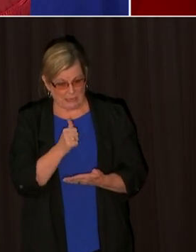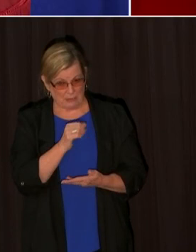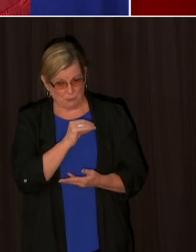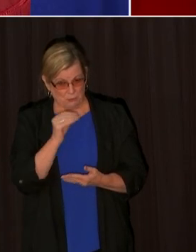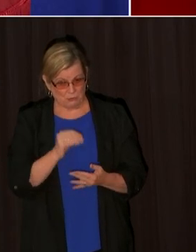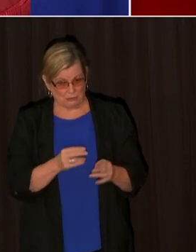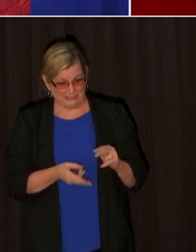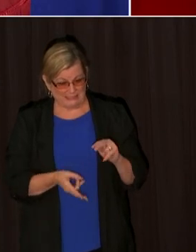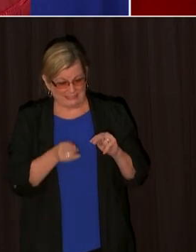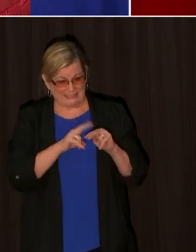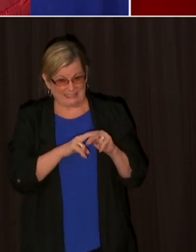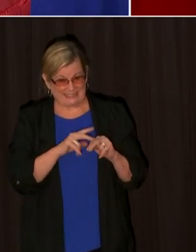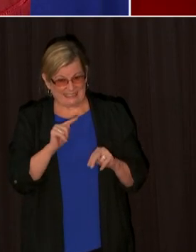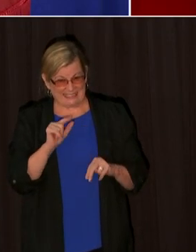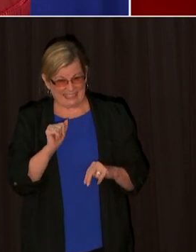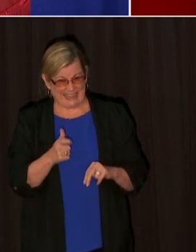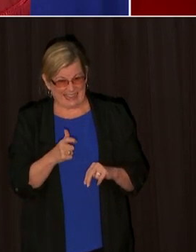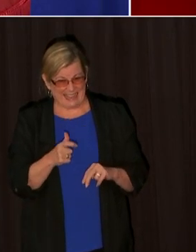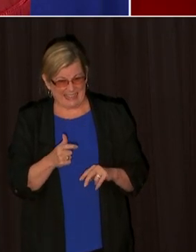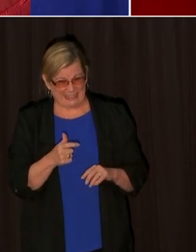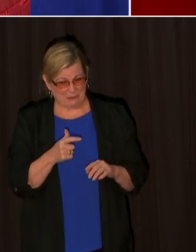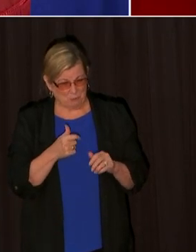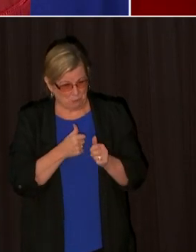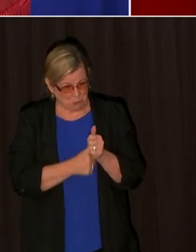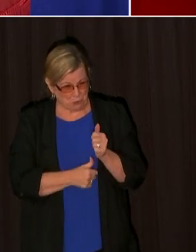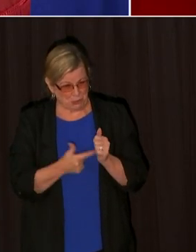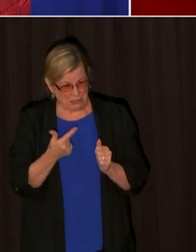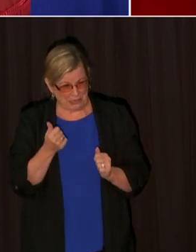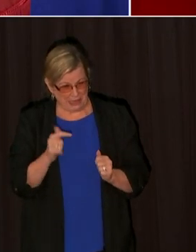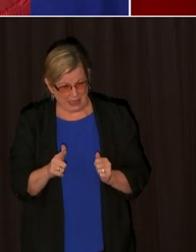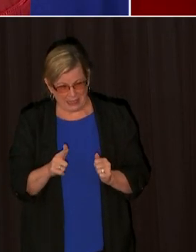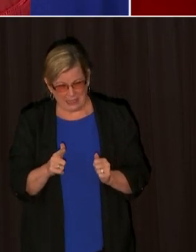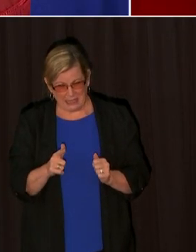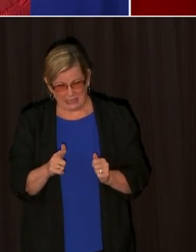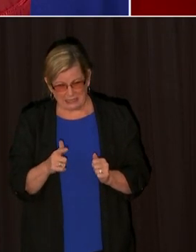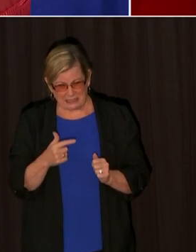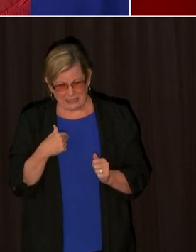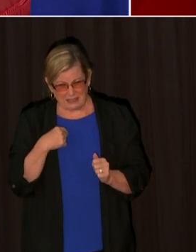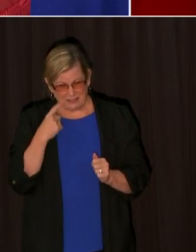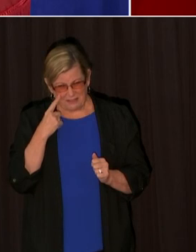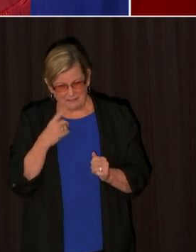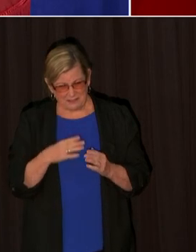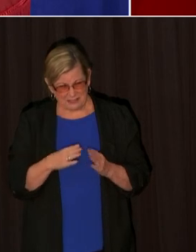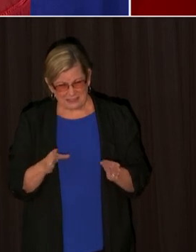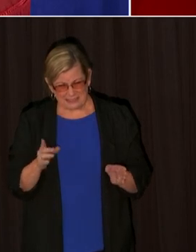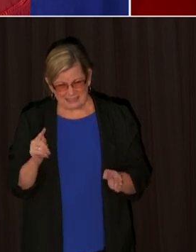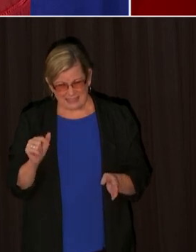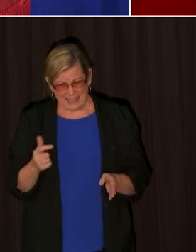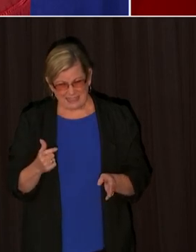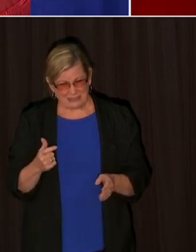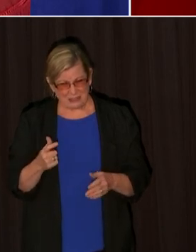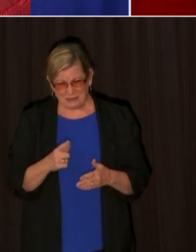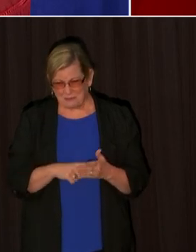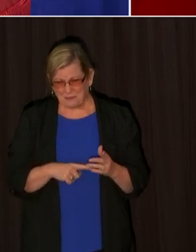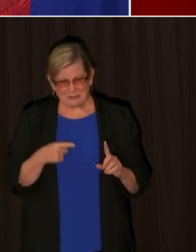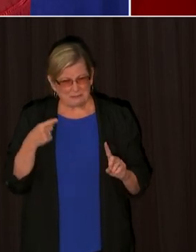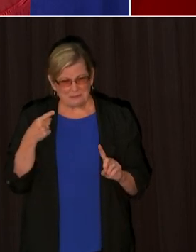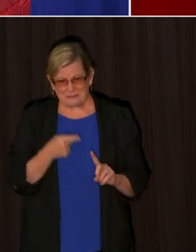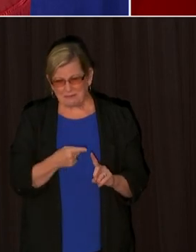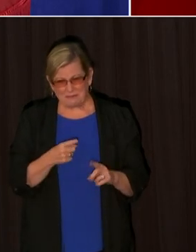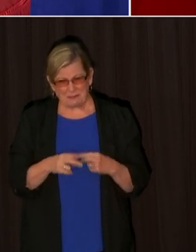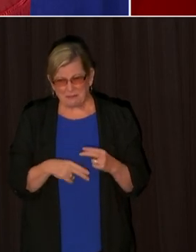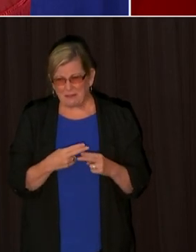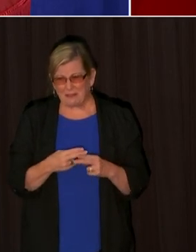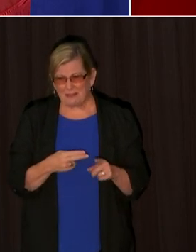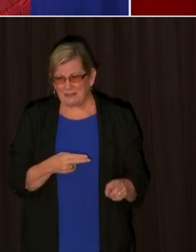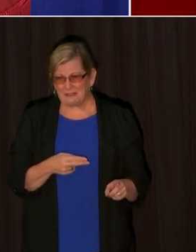per gallon. I mean, I know what you said overall on taxes, but just the specifics that were given preliminary